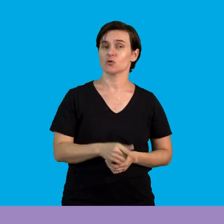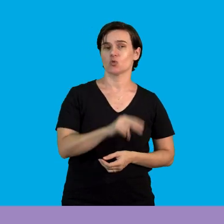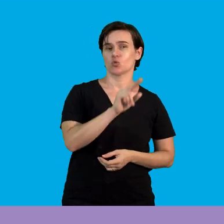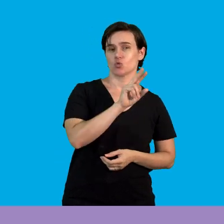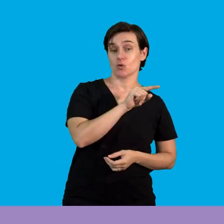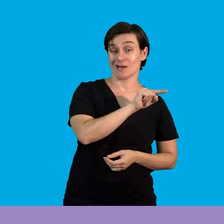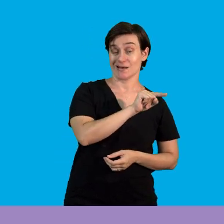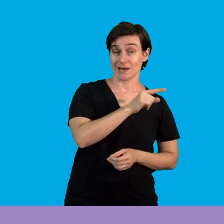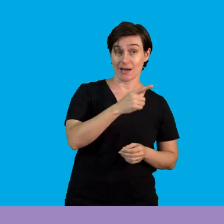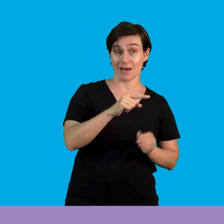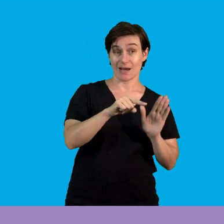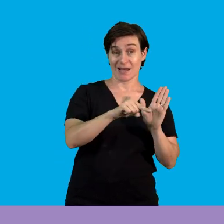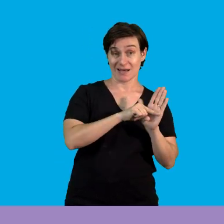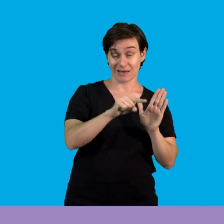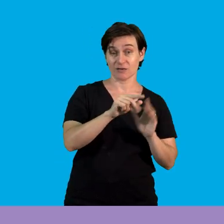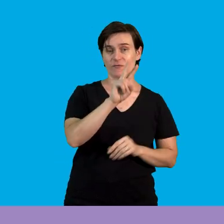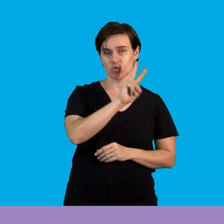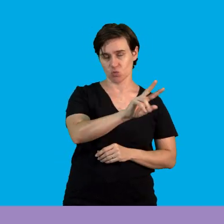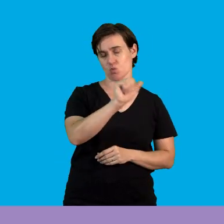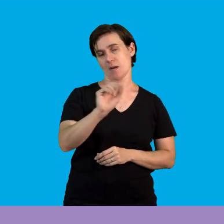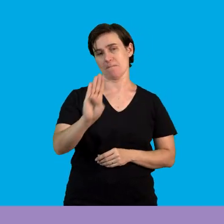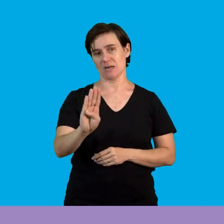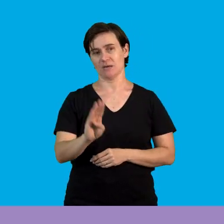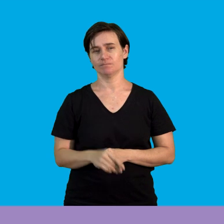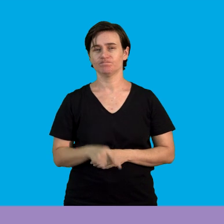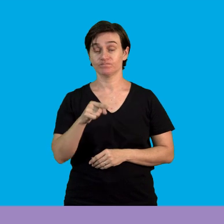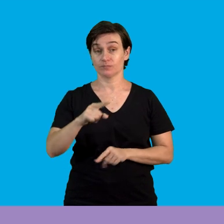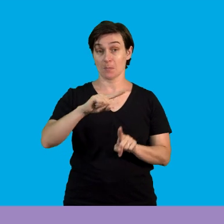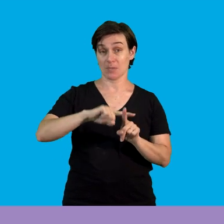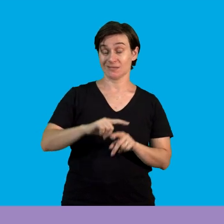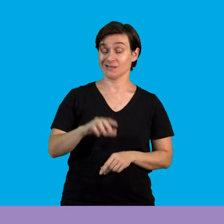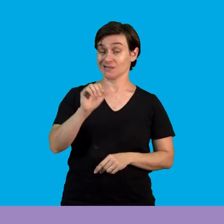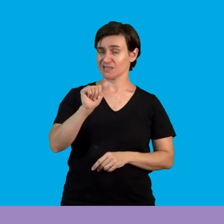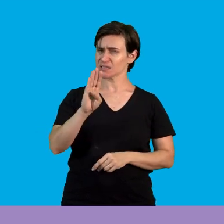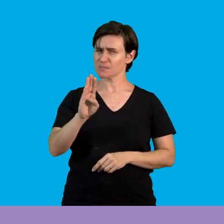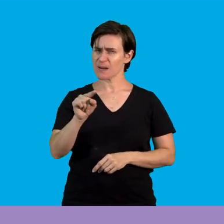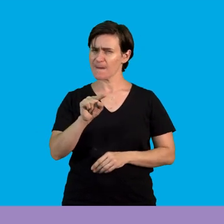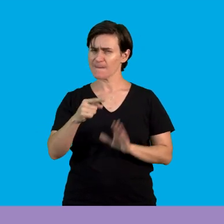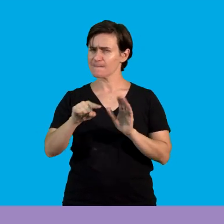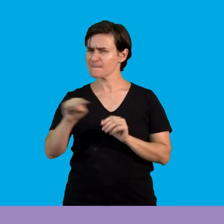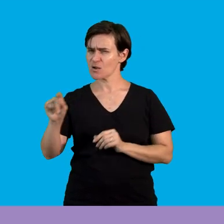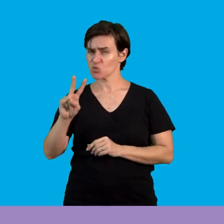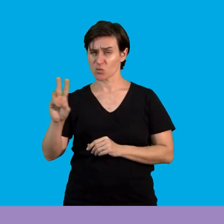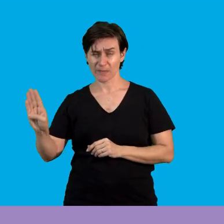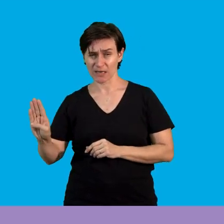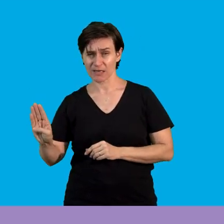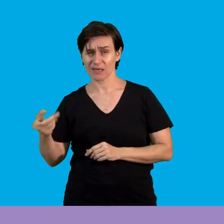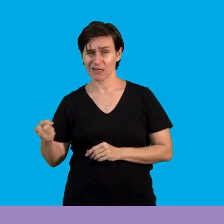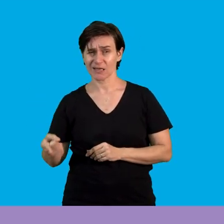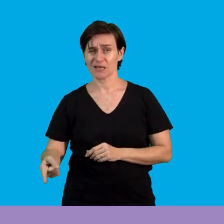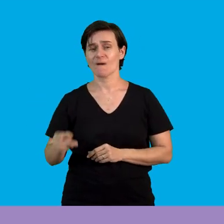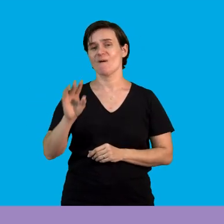7ab, which gives us negative 2ab, and 6b